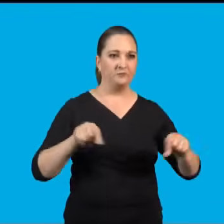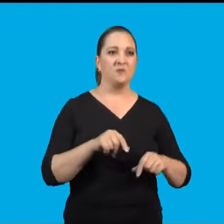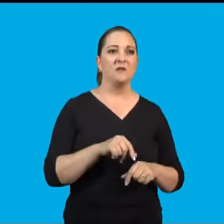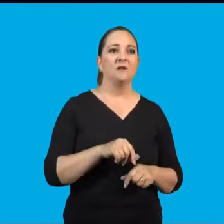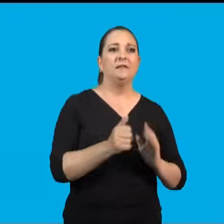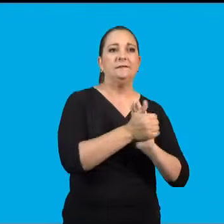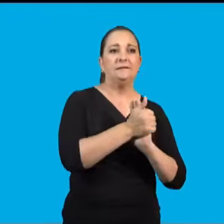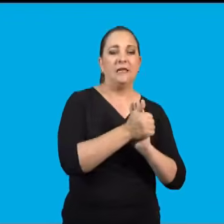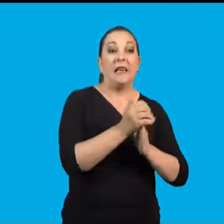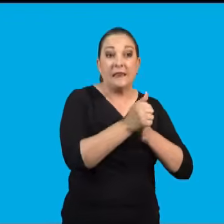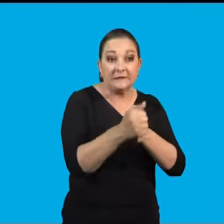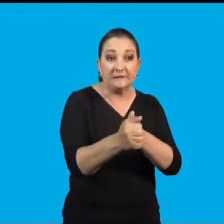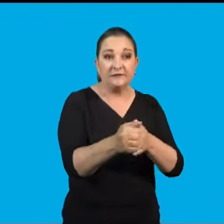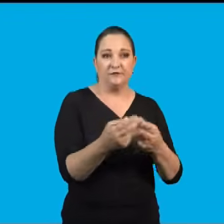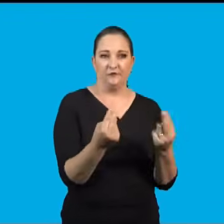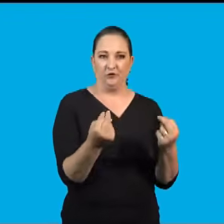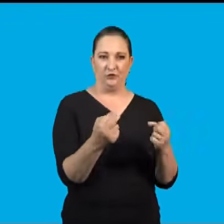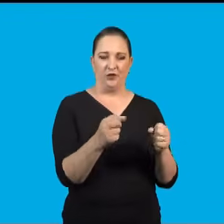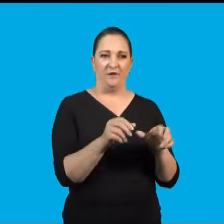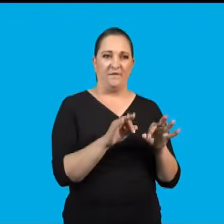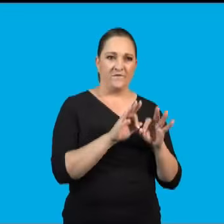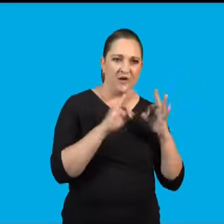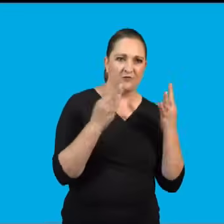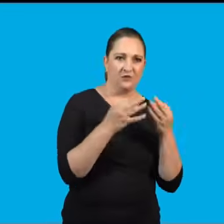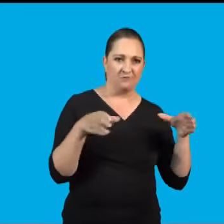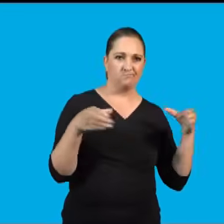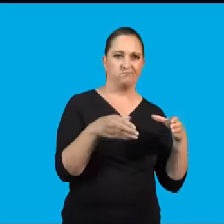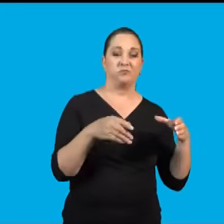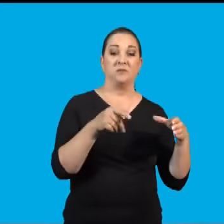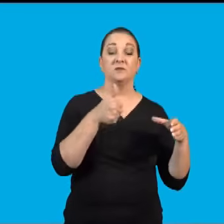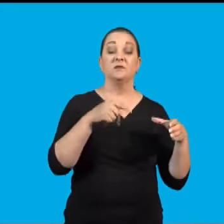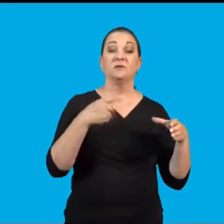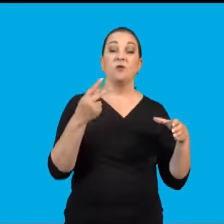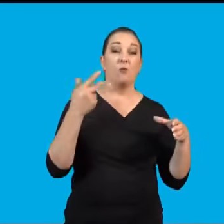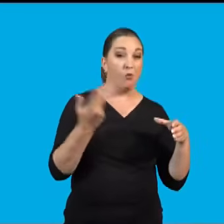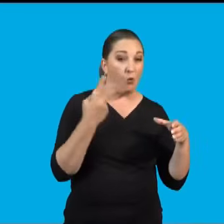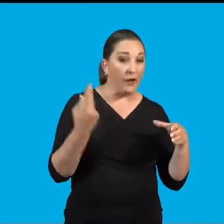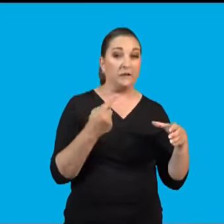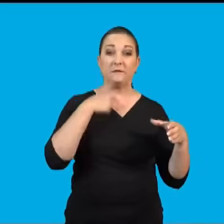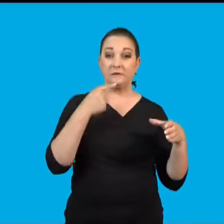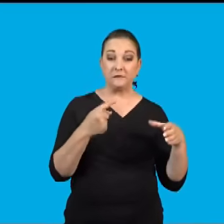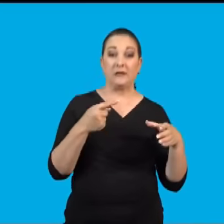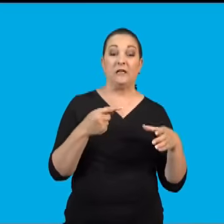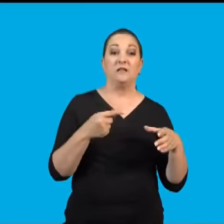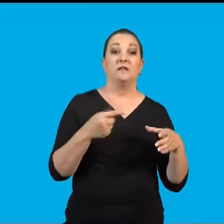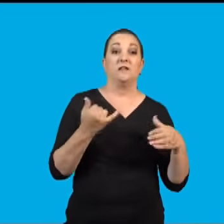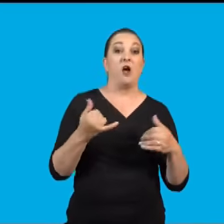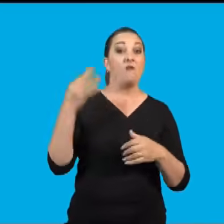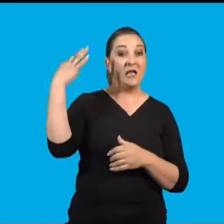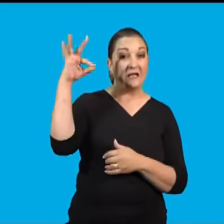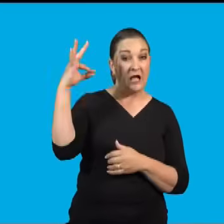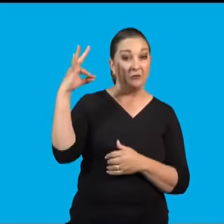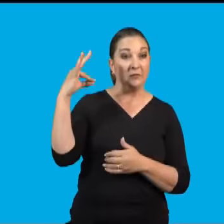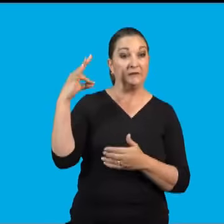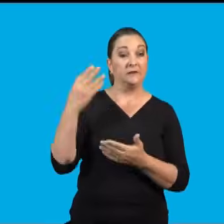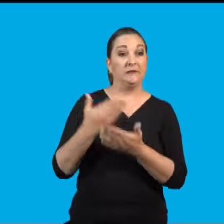reads, leaders of the new super federation had already threatened to call a national strike if the government